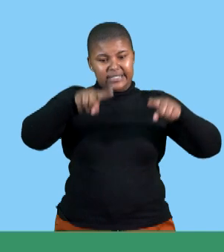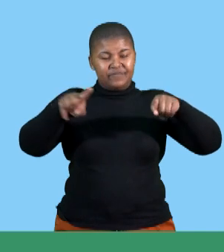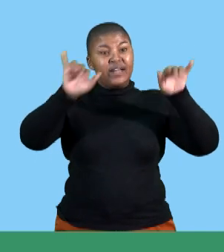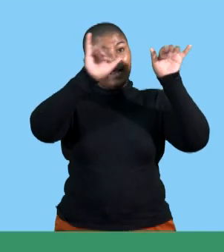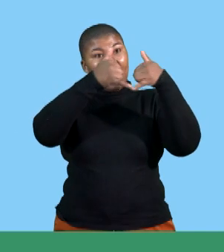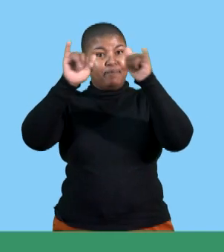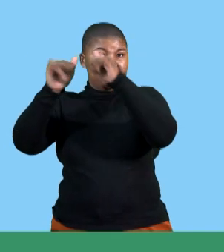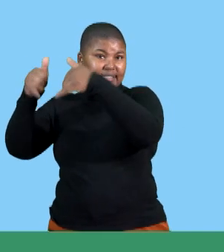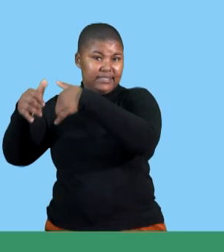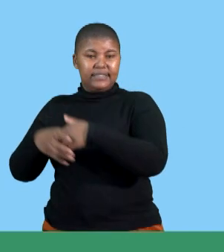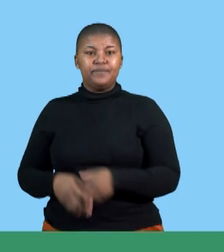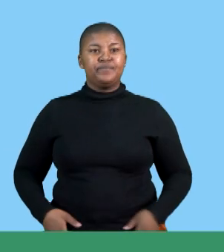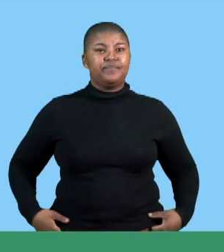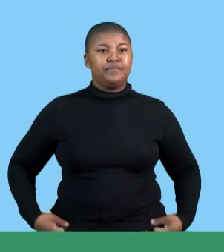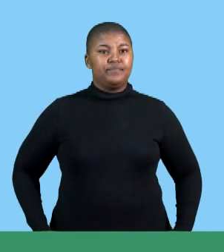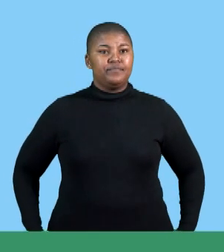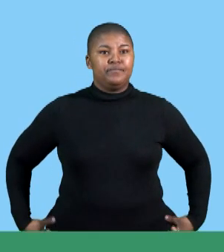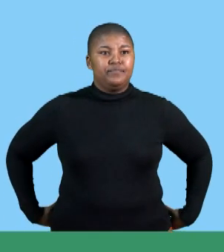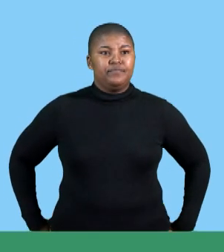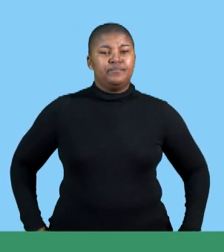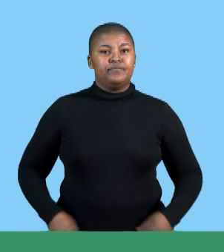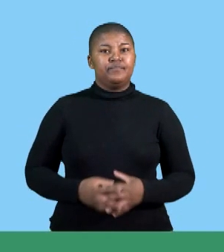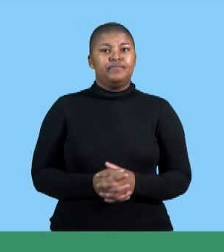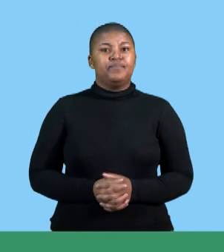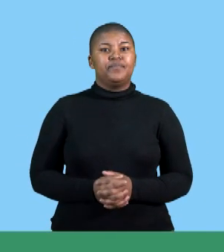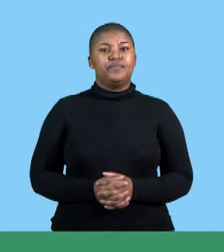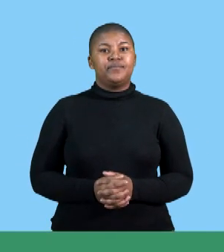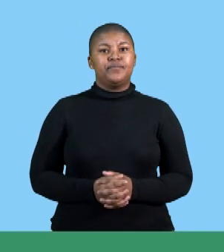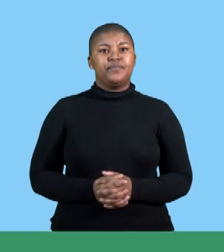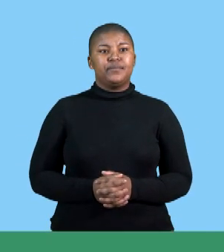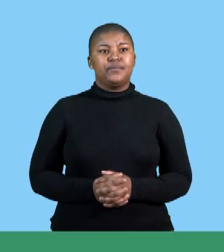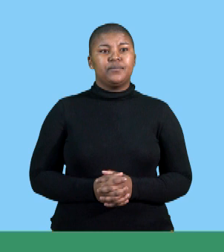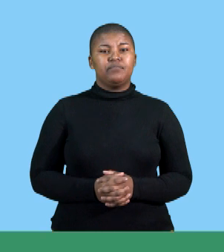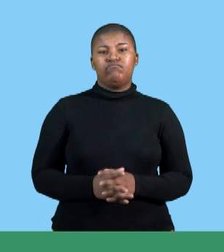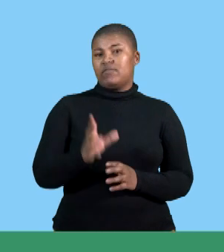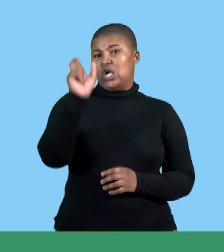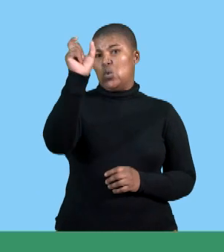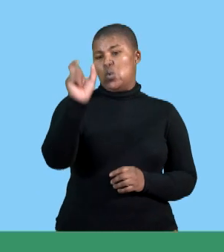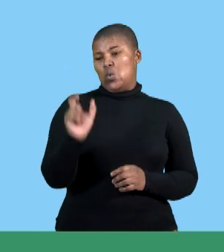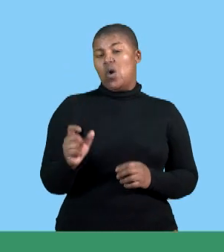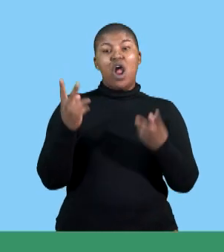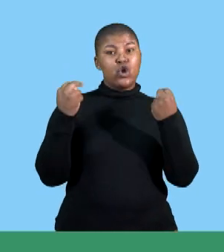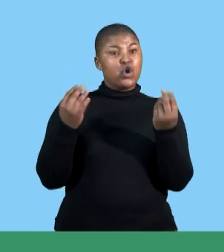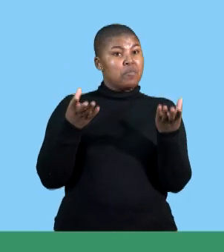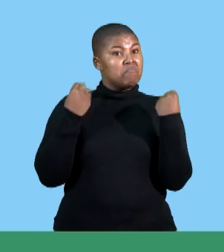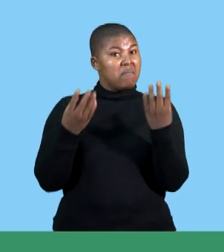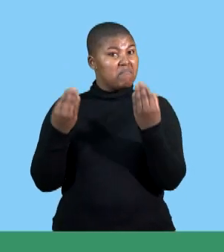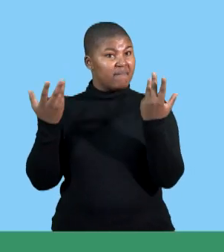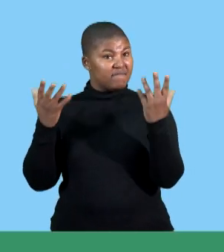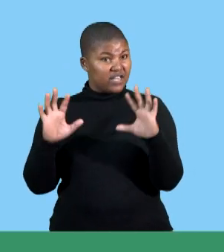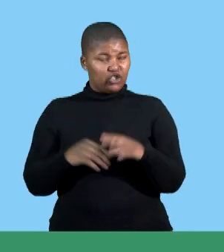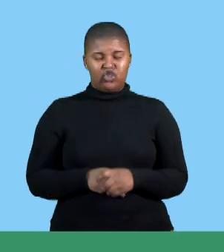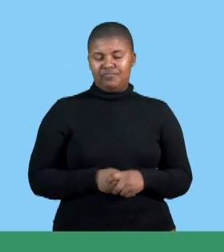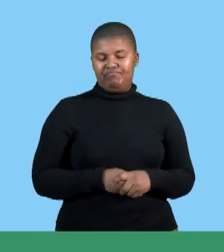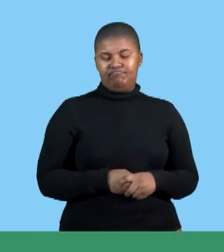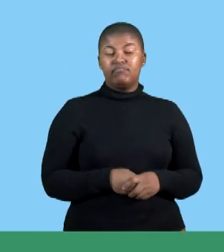cooperatives. Now, let us look at the new words and language that cropped up during our lesson.